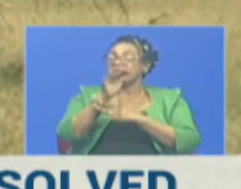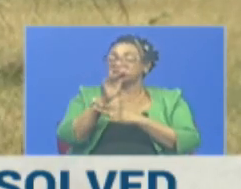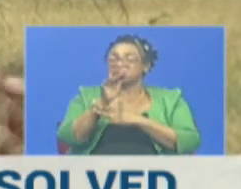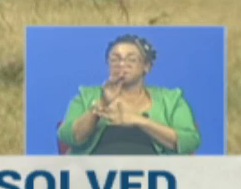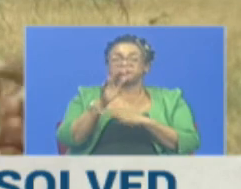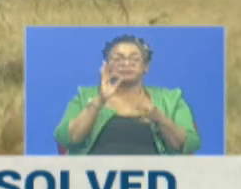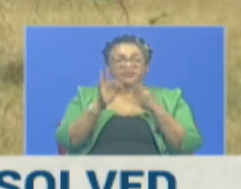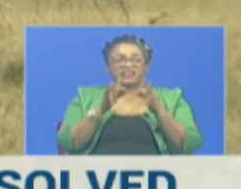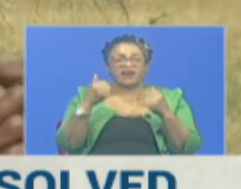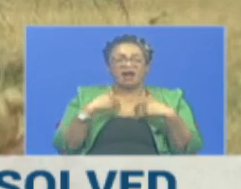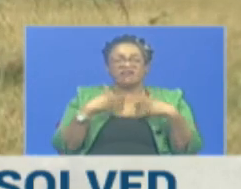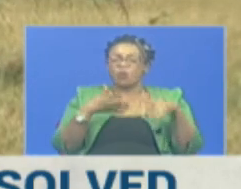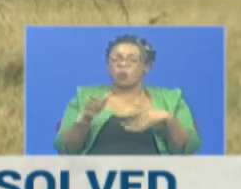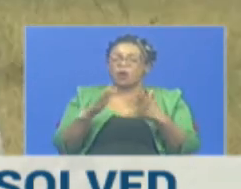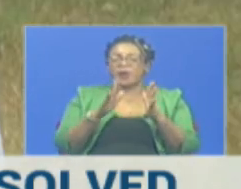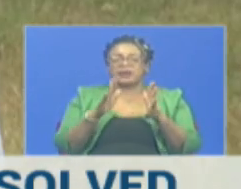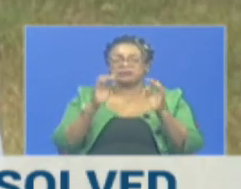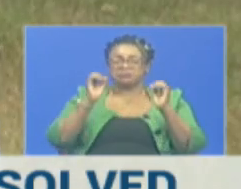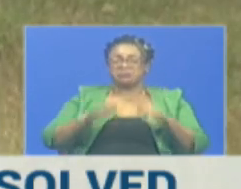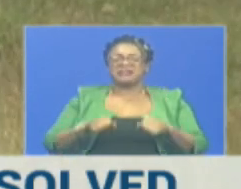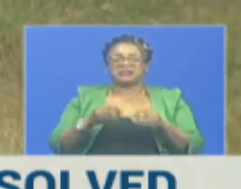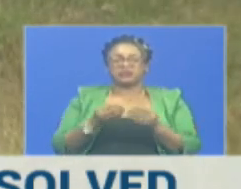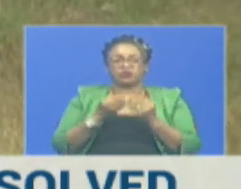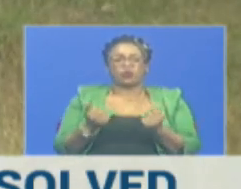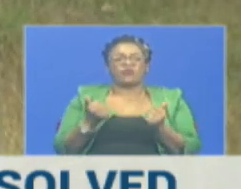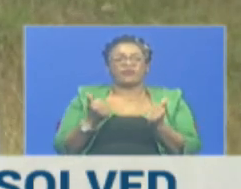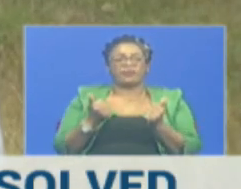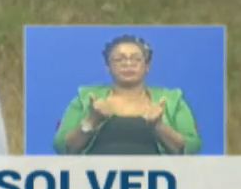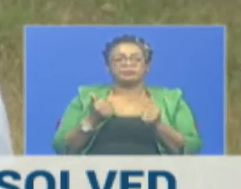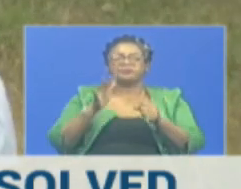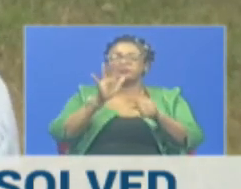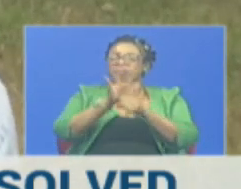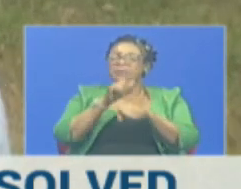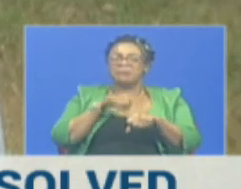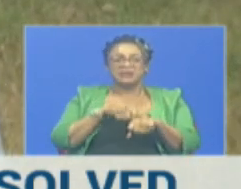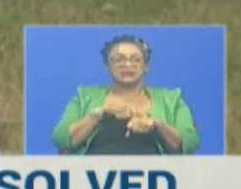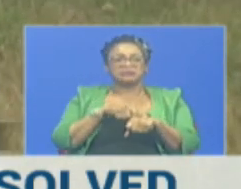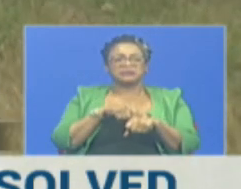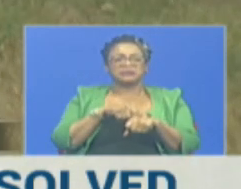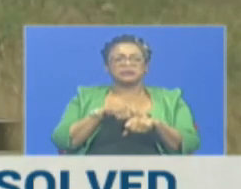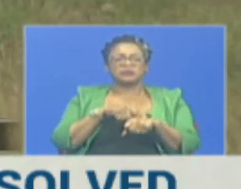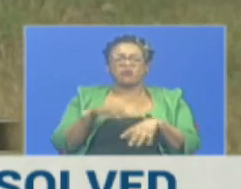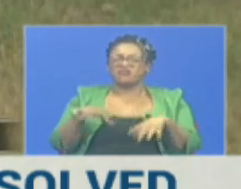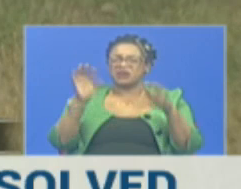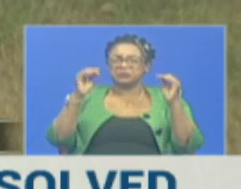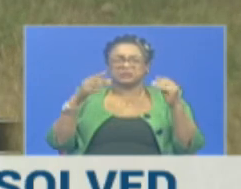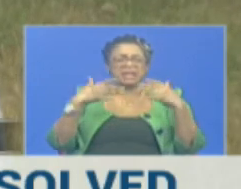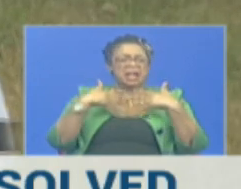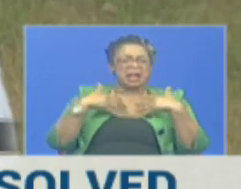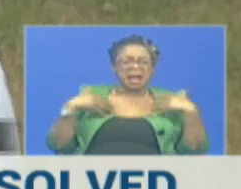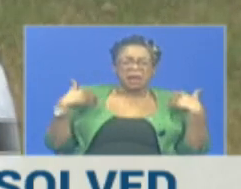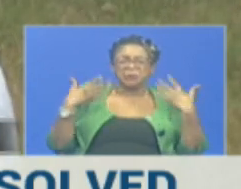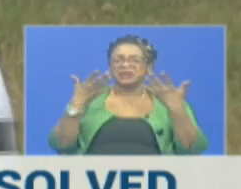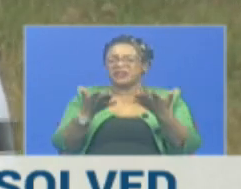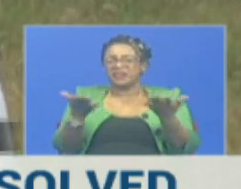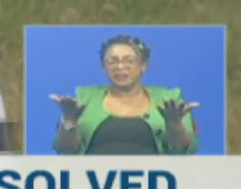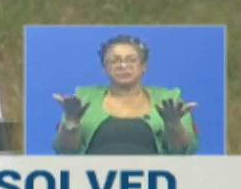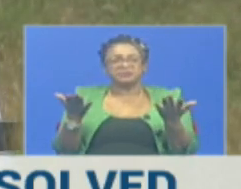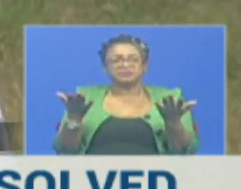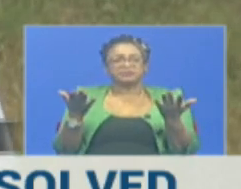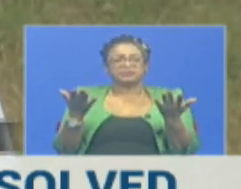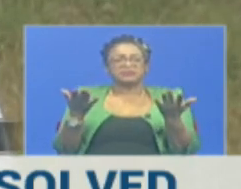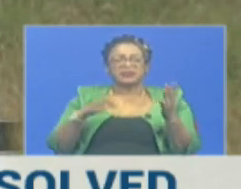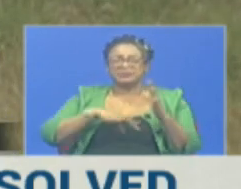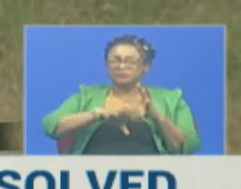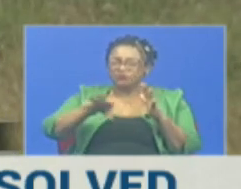vile wanaweza chukua hatua. Mara mingi tumepata simba wamekuja wamevamia kwa maboma, wamekula